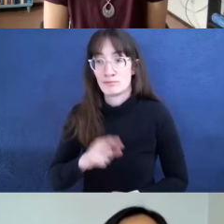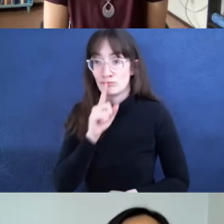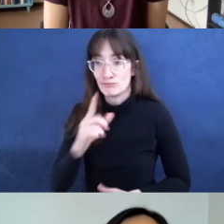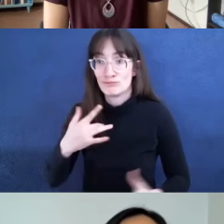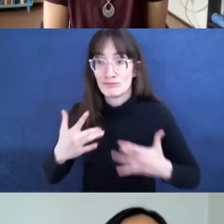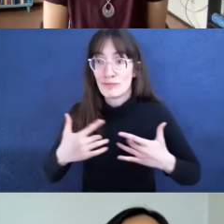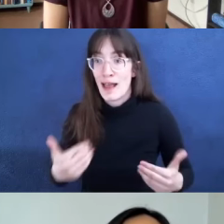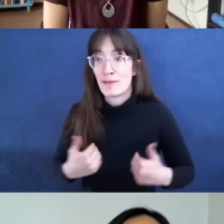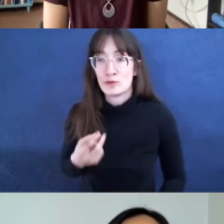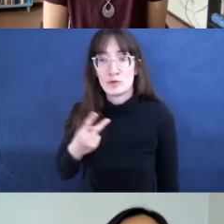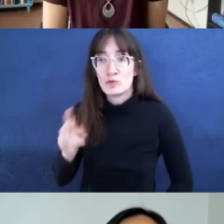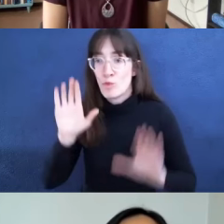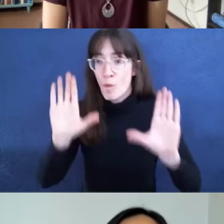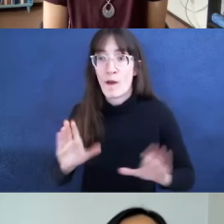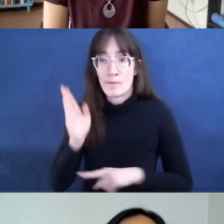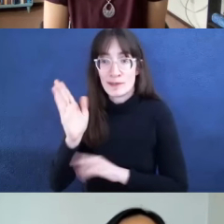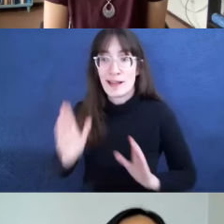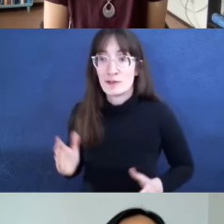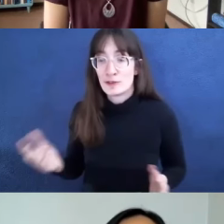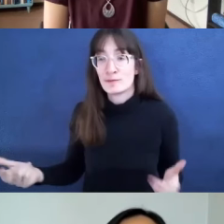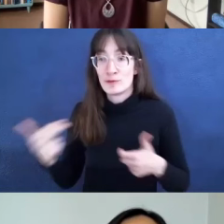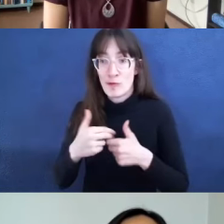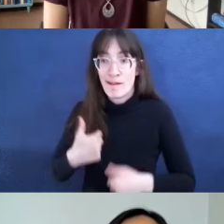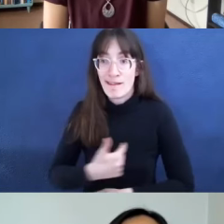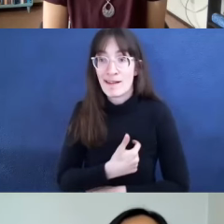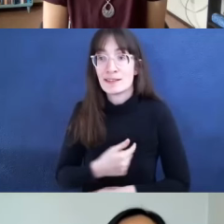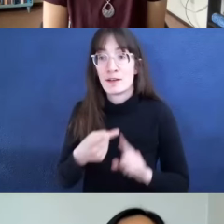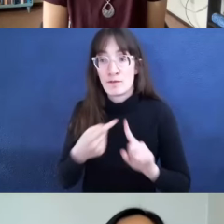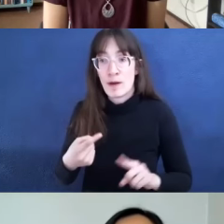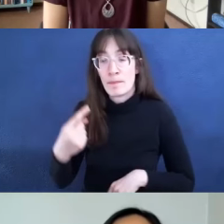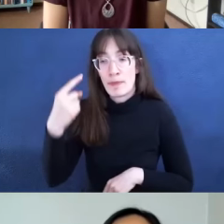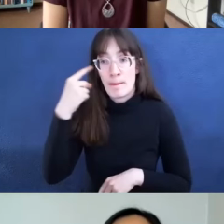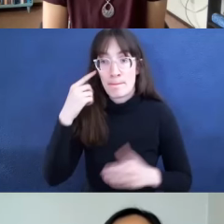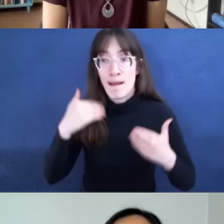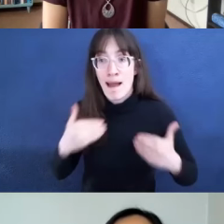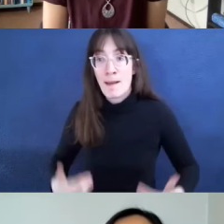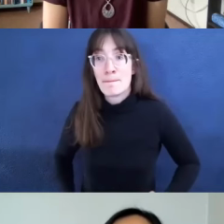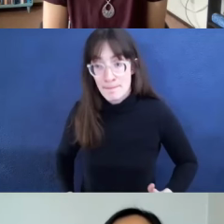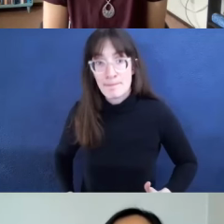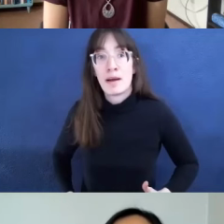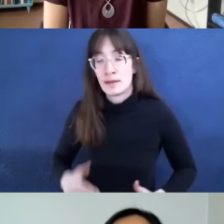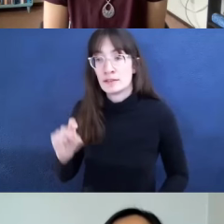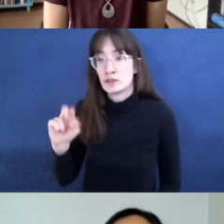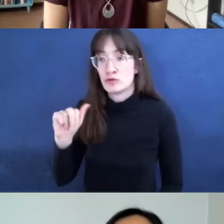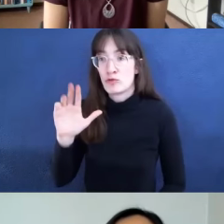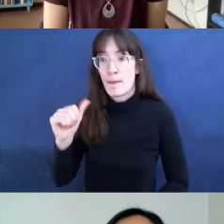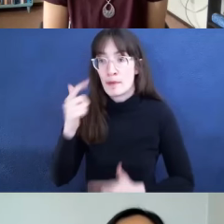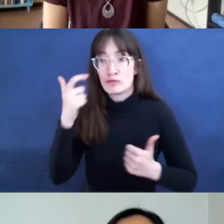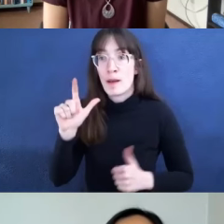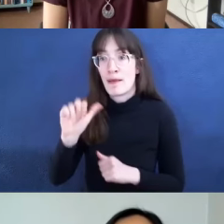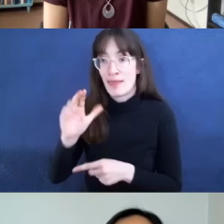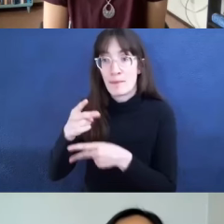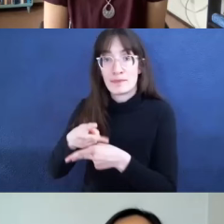have two wonderful presenters here with us from the Mind Body Trauma Care Lab over in Duluth, Minnesota, Kelsey